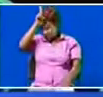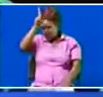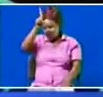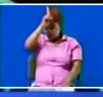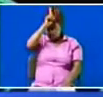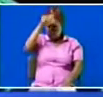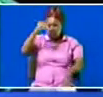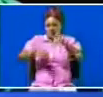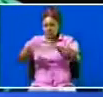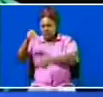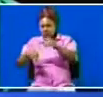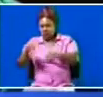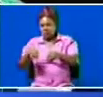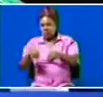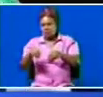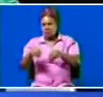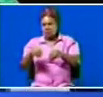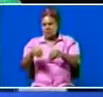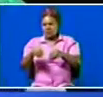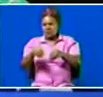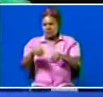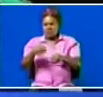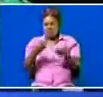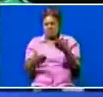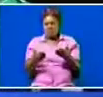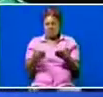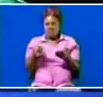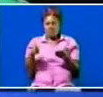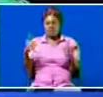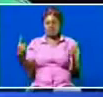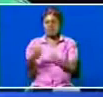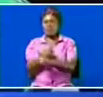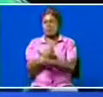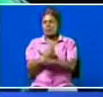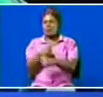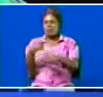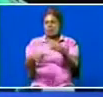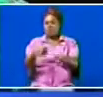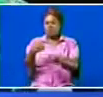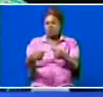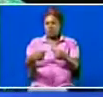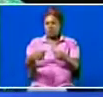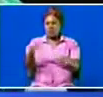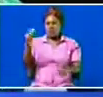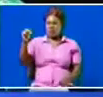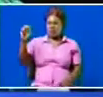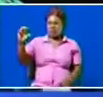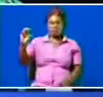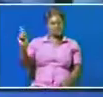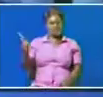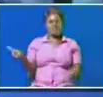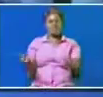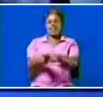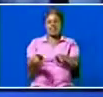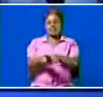elections. This one may think is contradicting the process going on with ANC. It isn't.